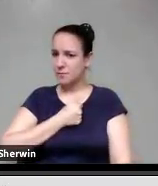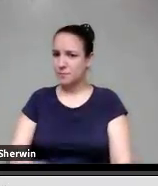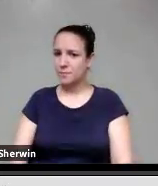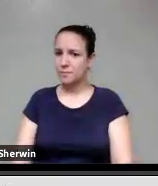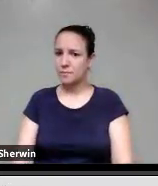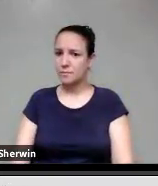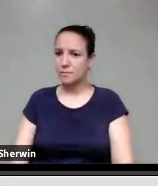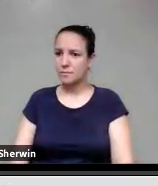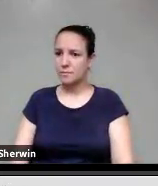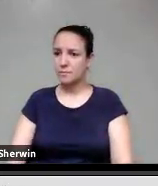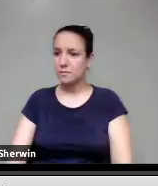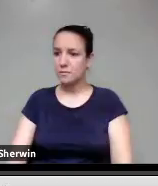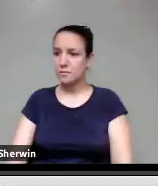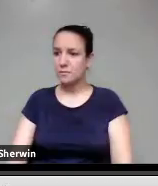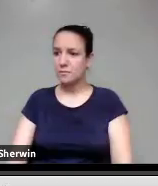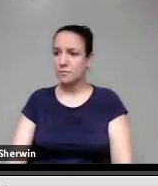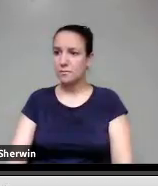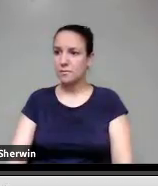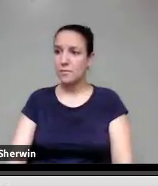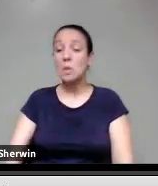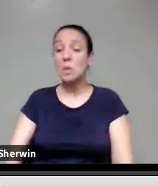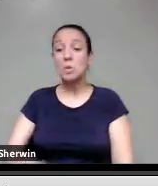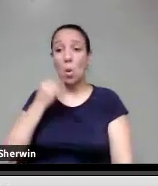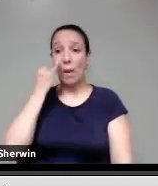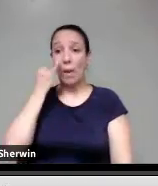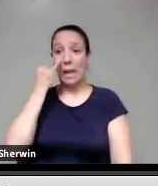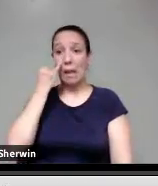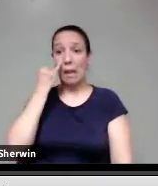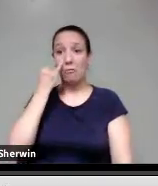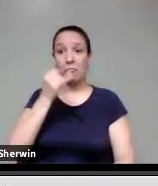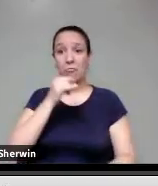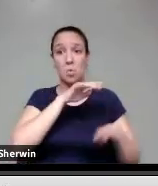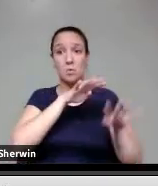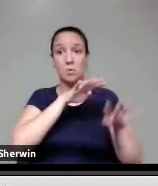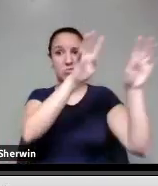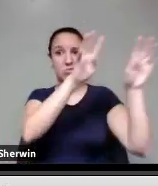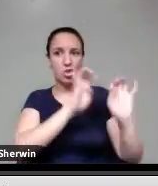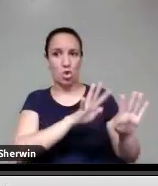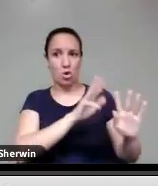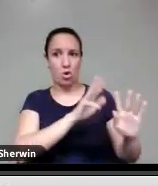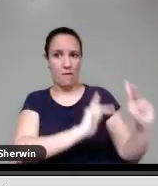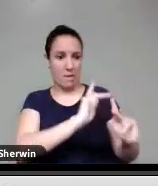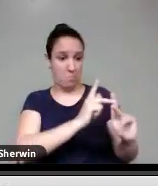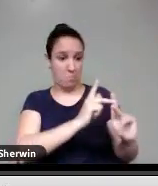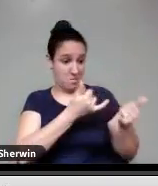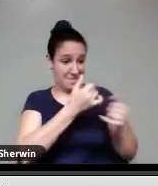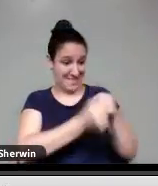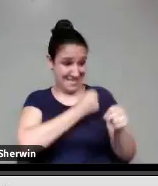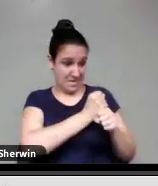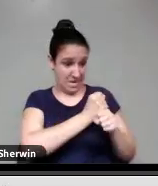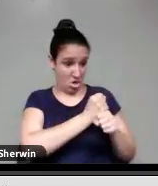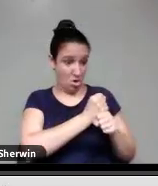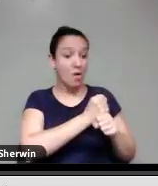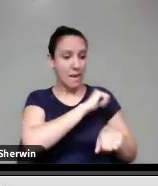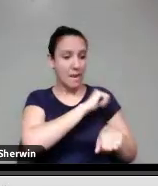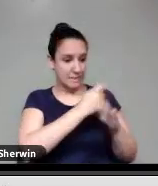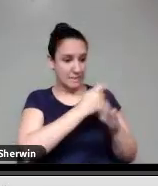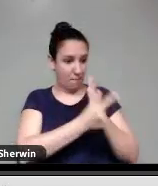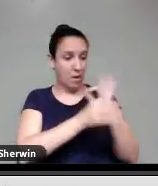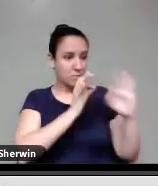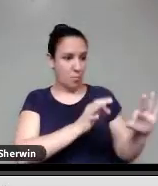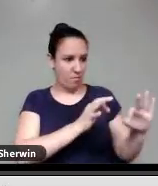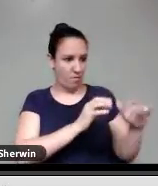people this year and we plan everything based on that, we may really be very spot on as far as what we're offering to those people,